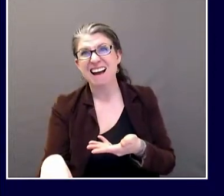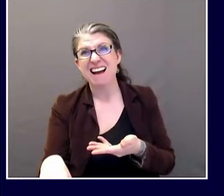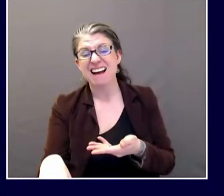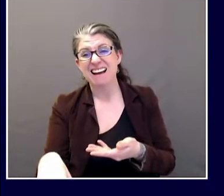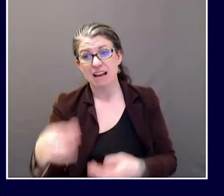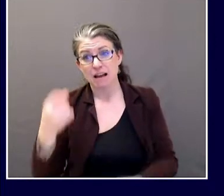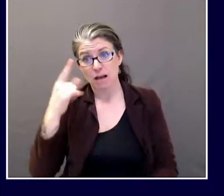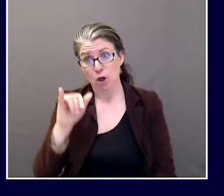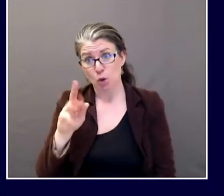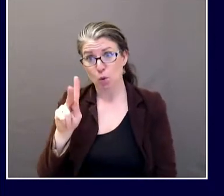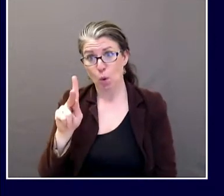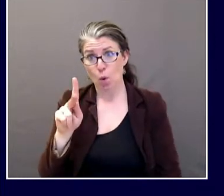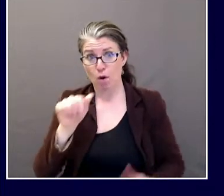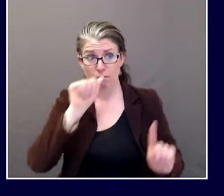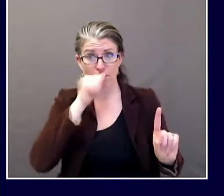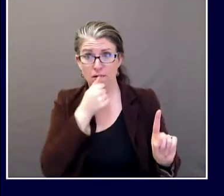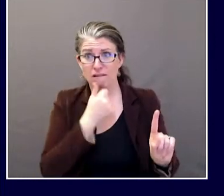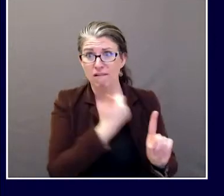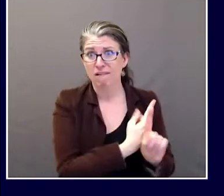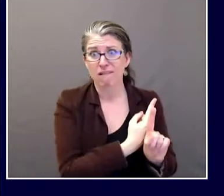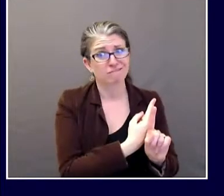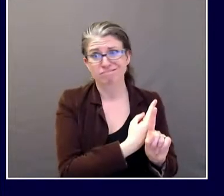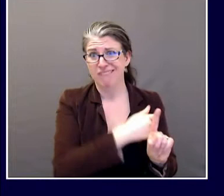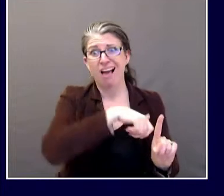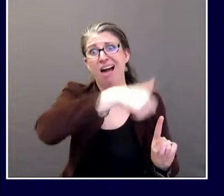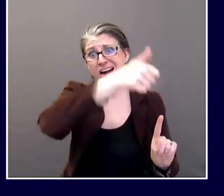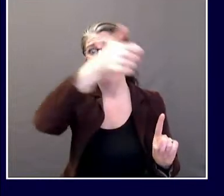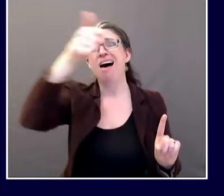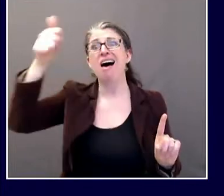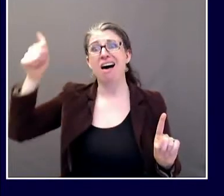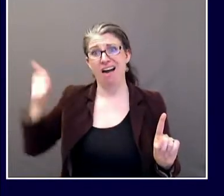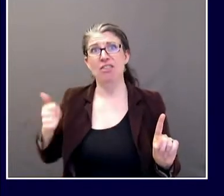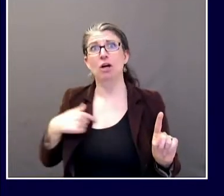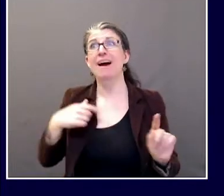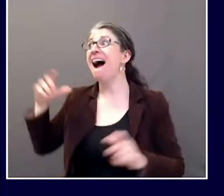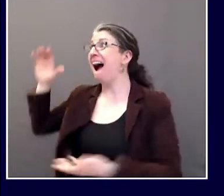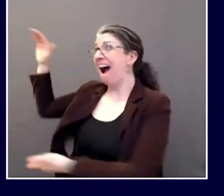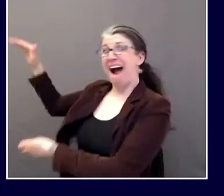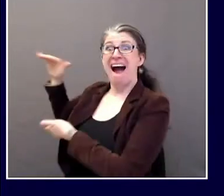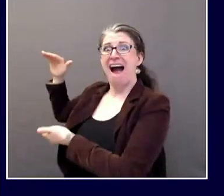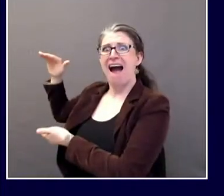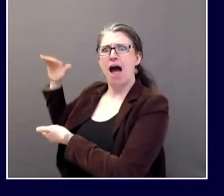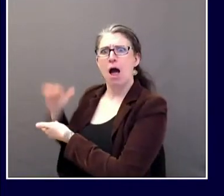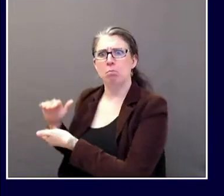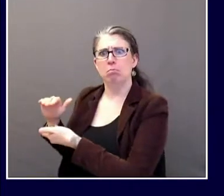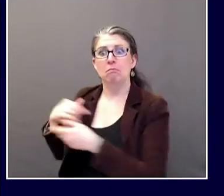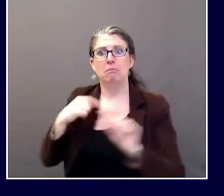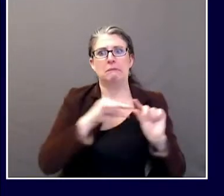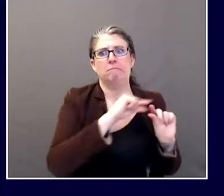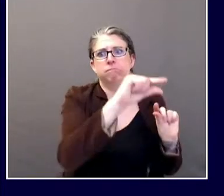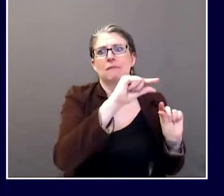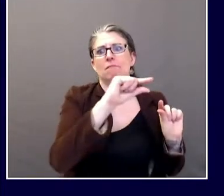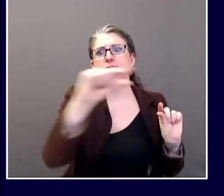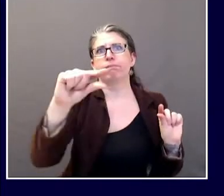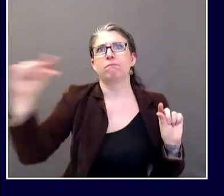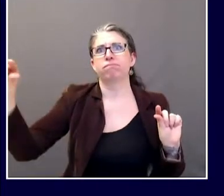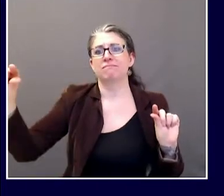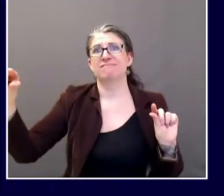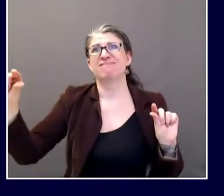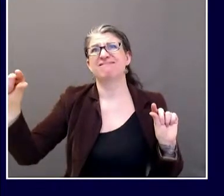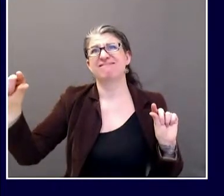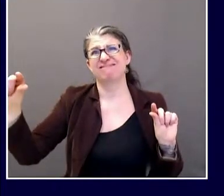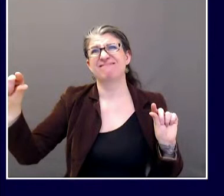fact, for this current week, all but one hospital in Maine, Calais Regional Hospital, every other hospital in